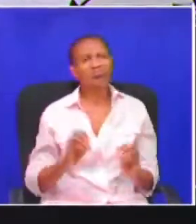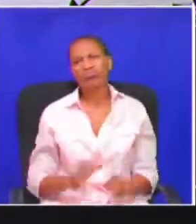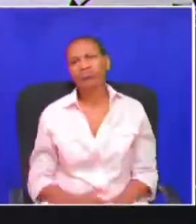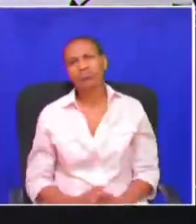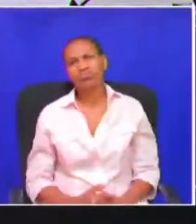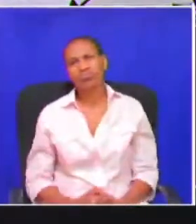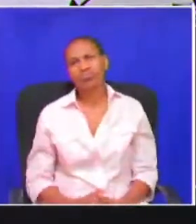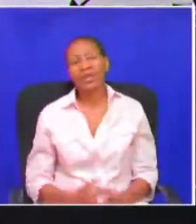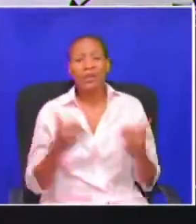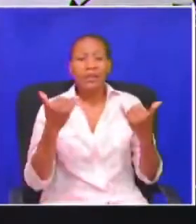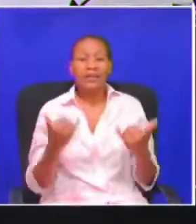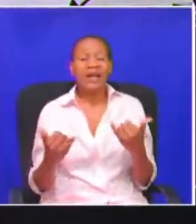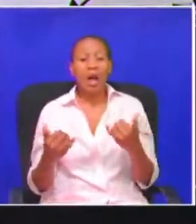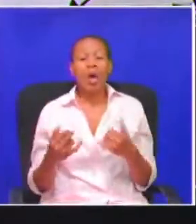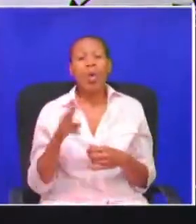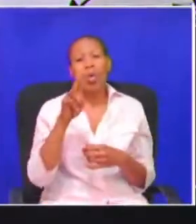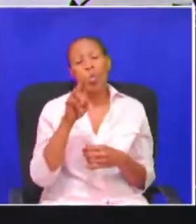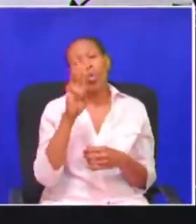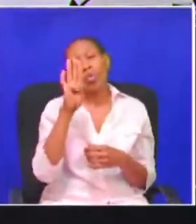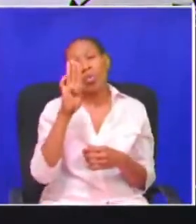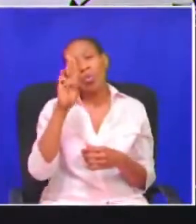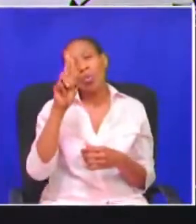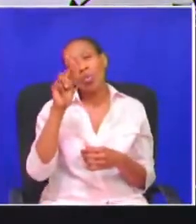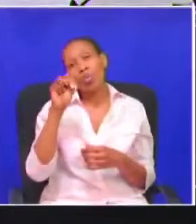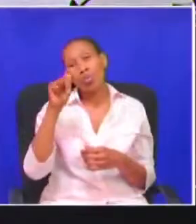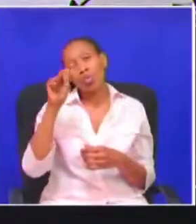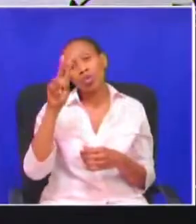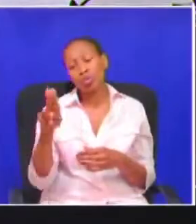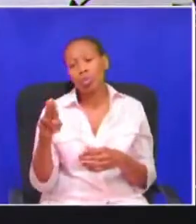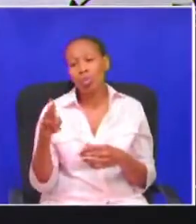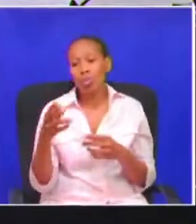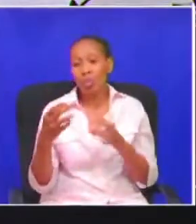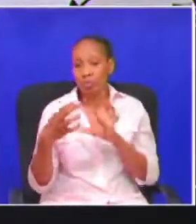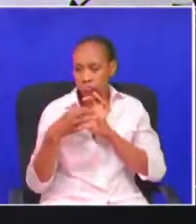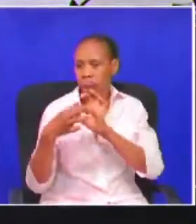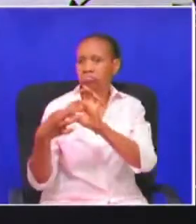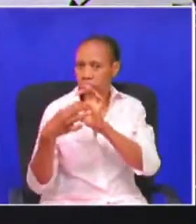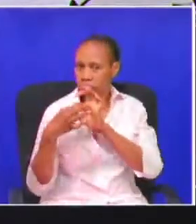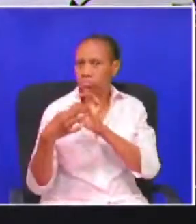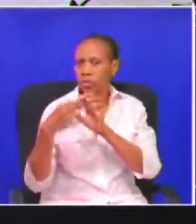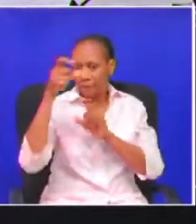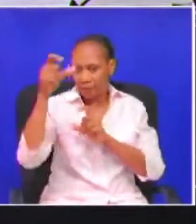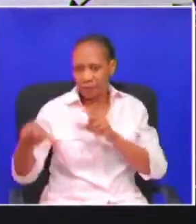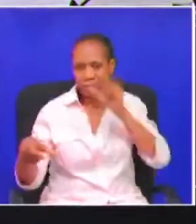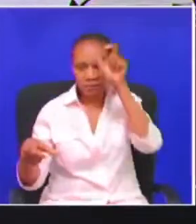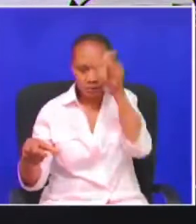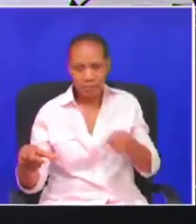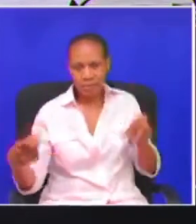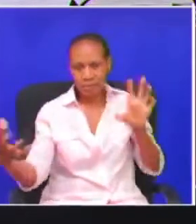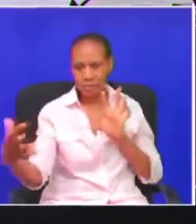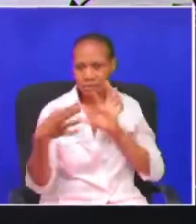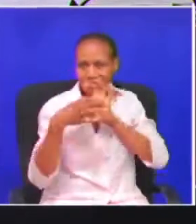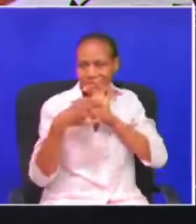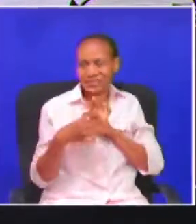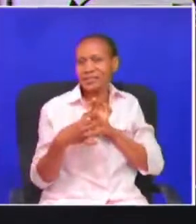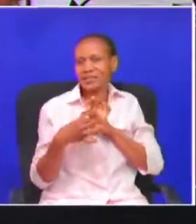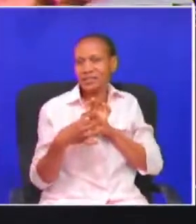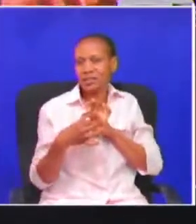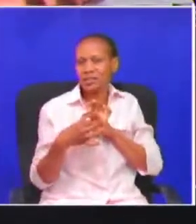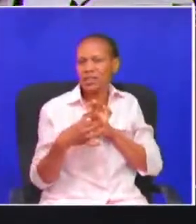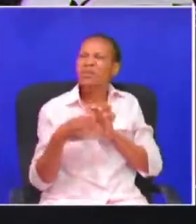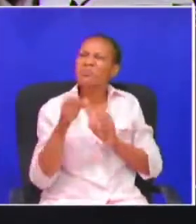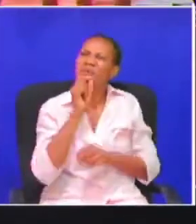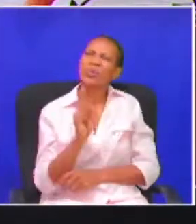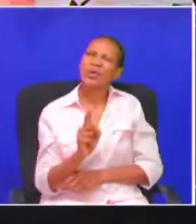Now, our Ubuntu characteristic must be clearly played out in how we deal